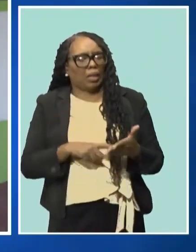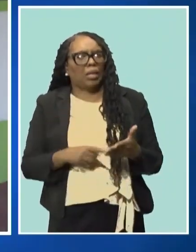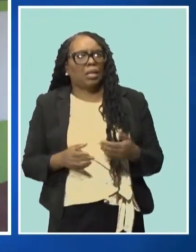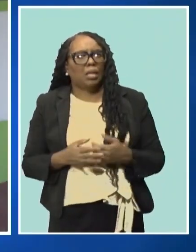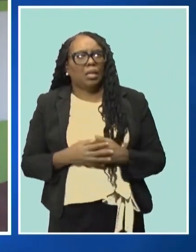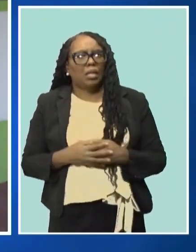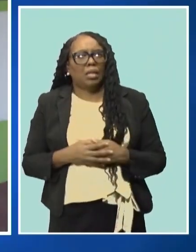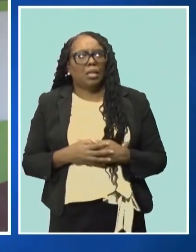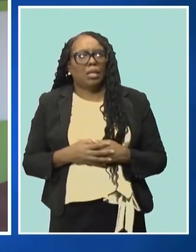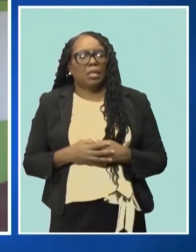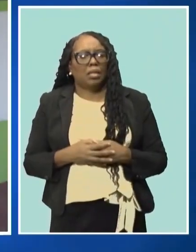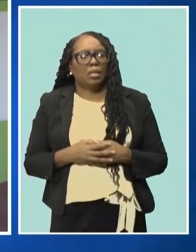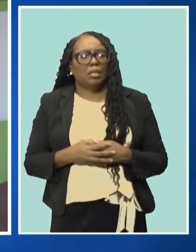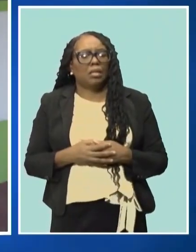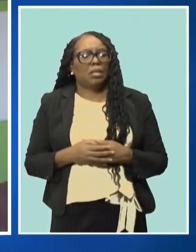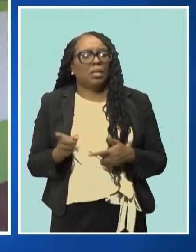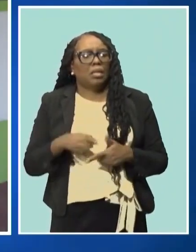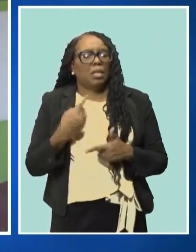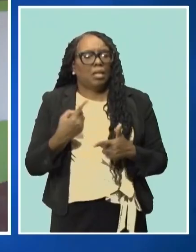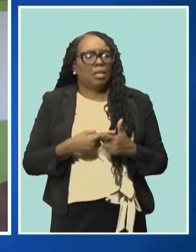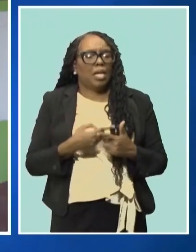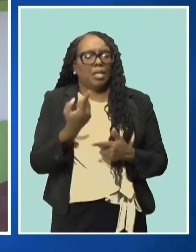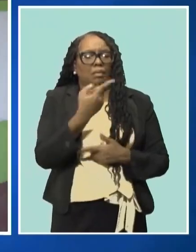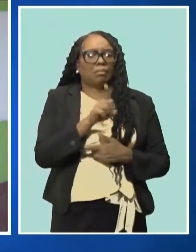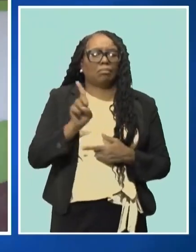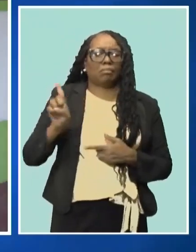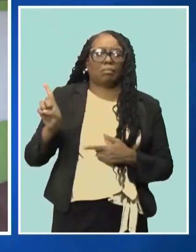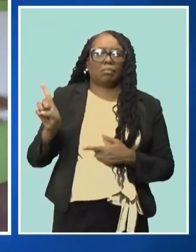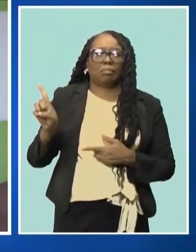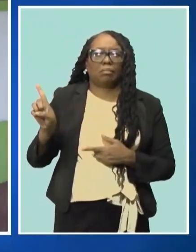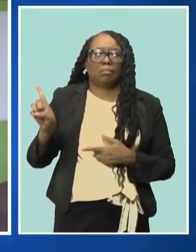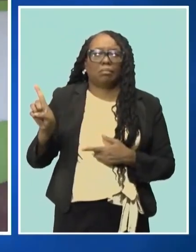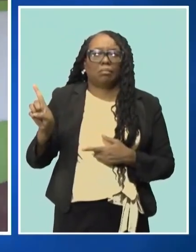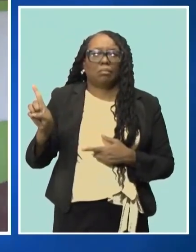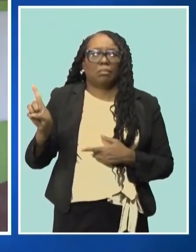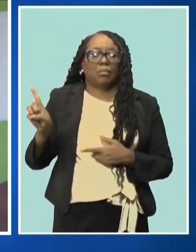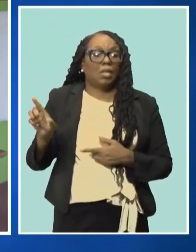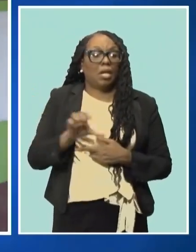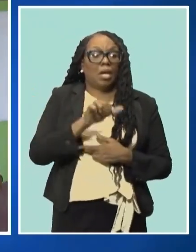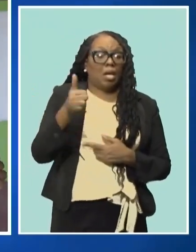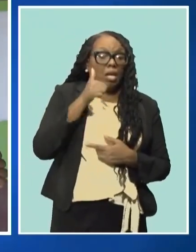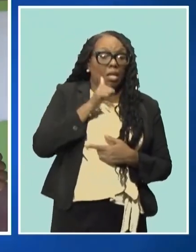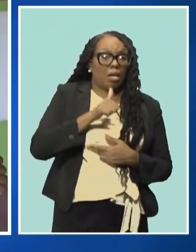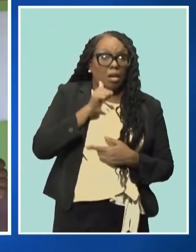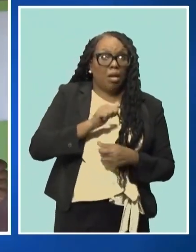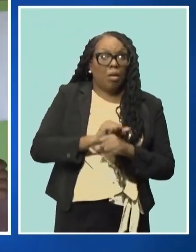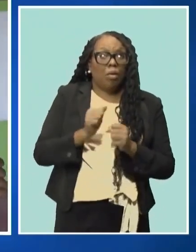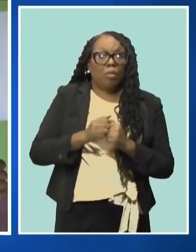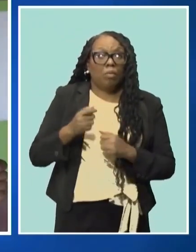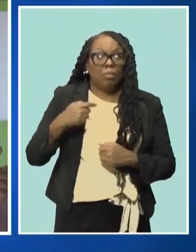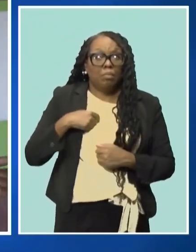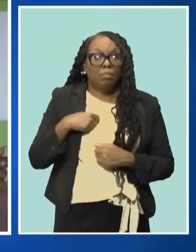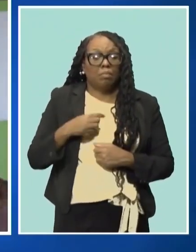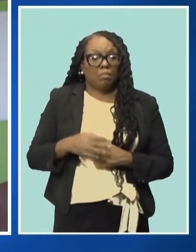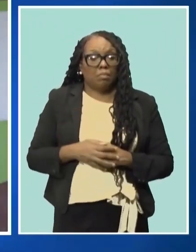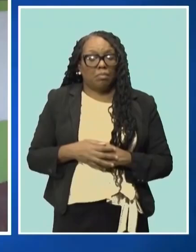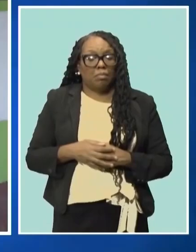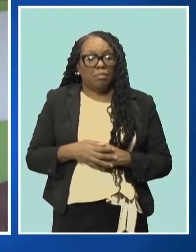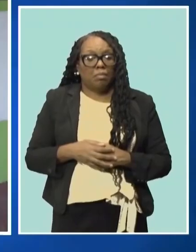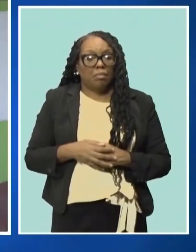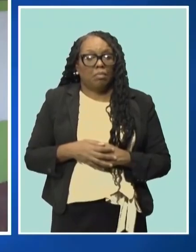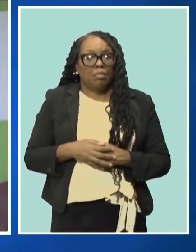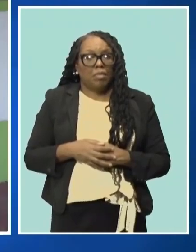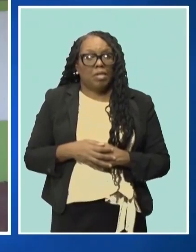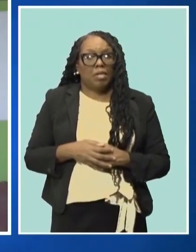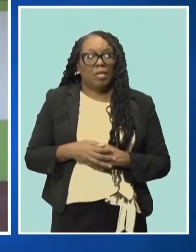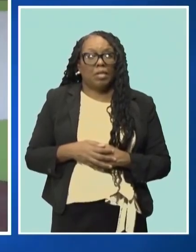So he turned his back towards me. But then when he turned his back, the other girl was in the grill room. You know, Michelle, she was in the grill room.